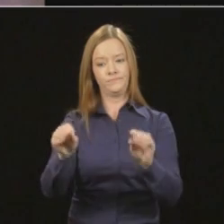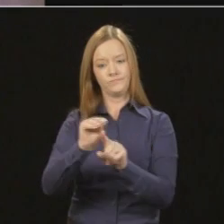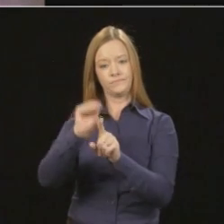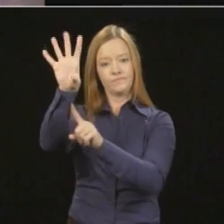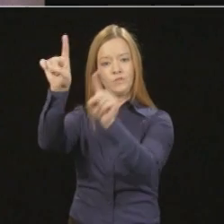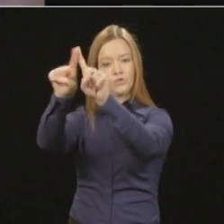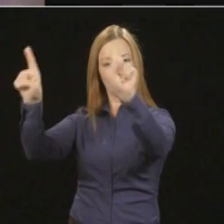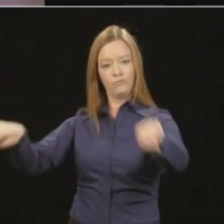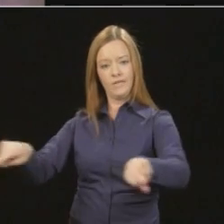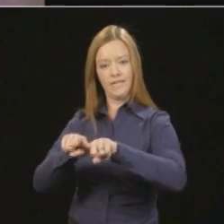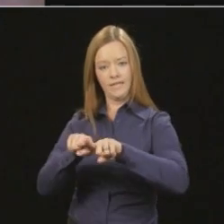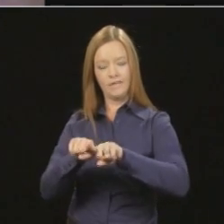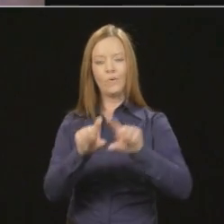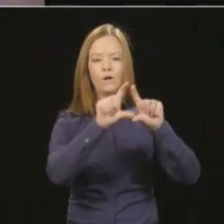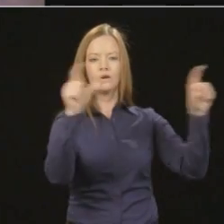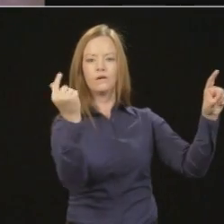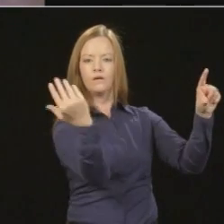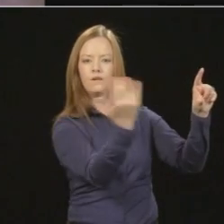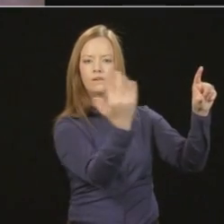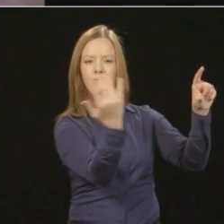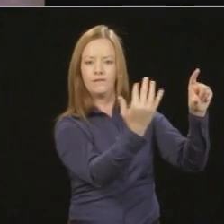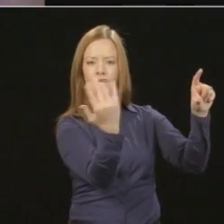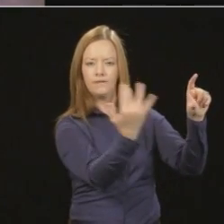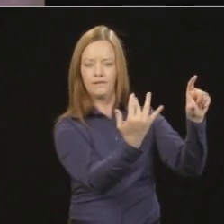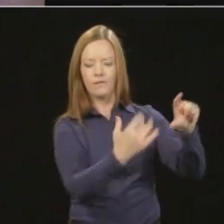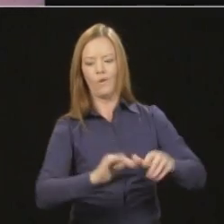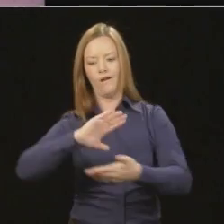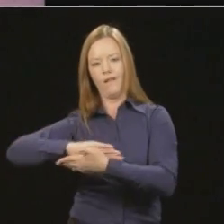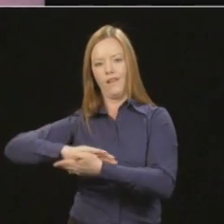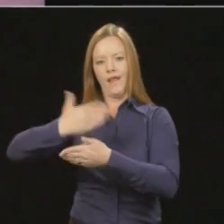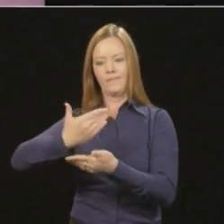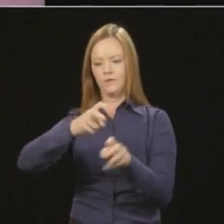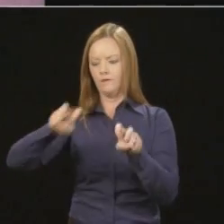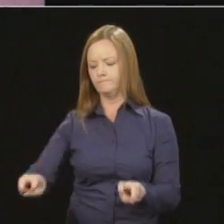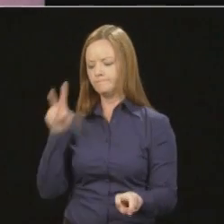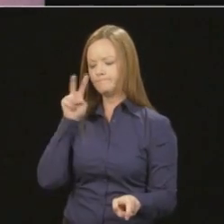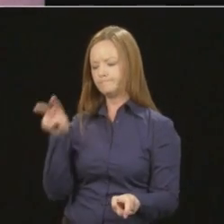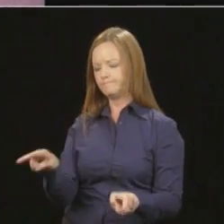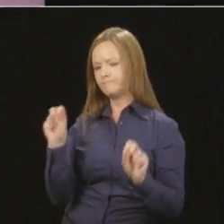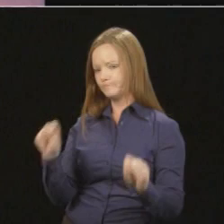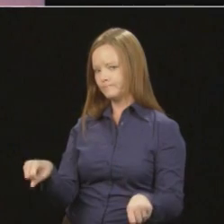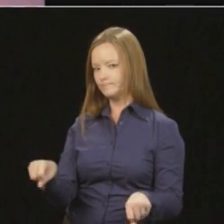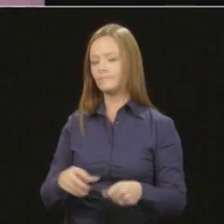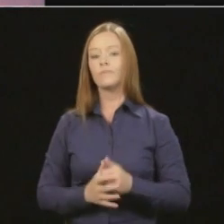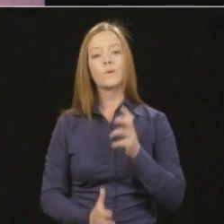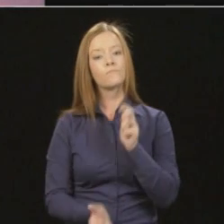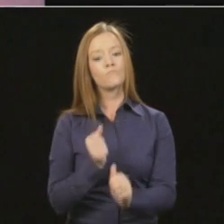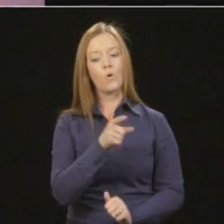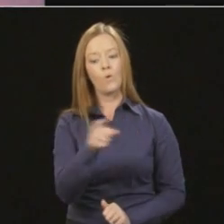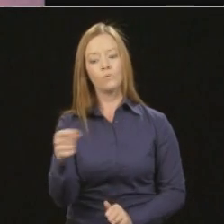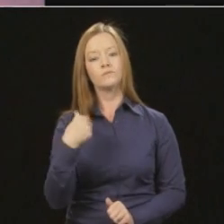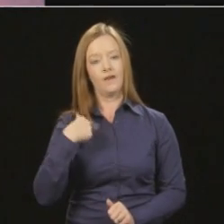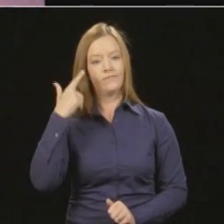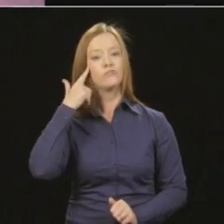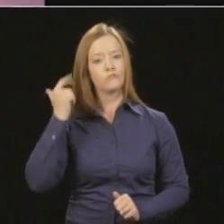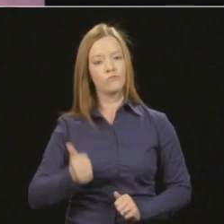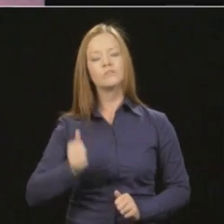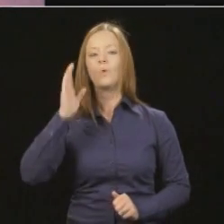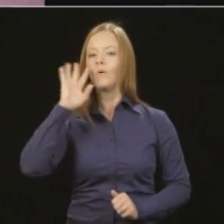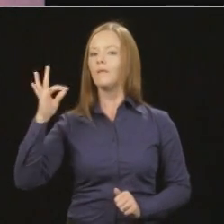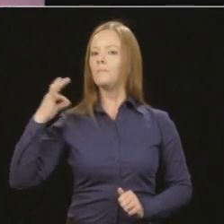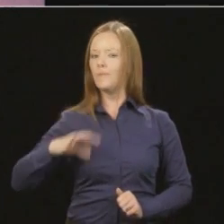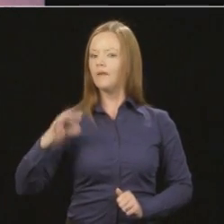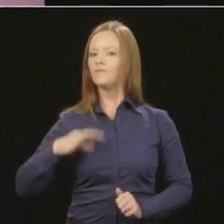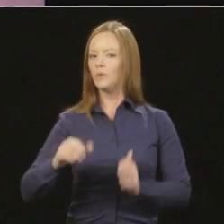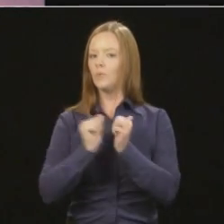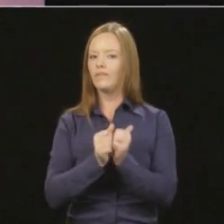visual display, or being displayed on a laptop next to you. Most people with hearing loss will benefit from properly fit hearing aids.